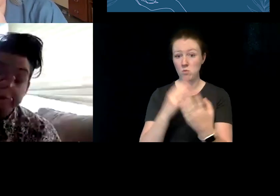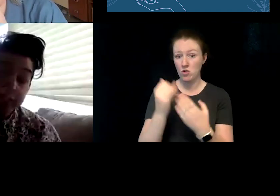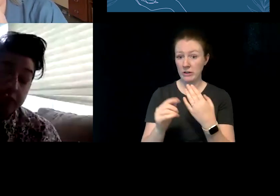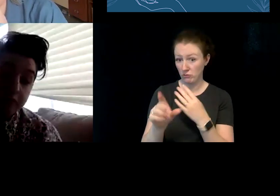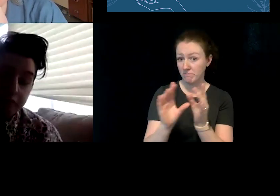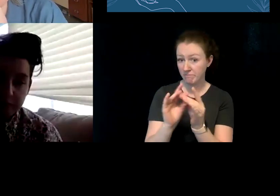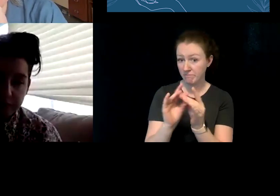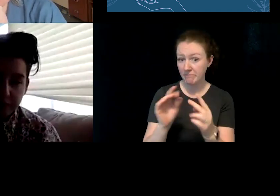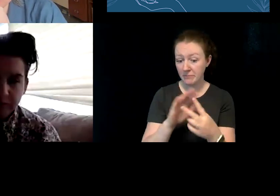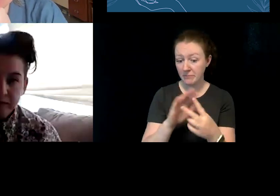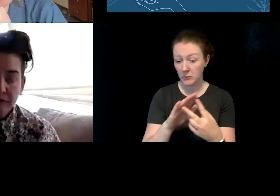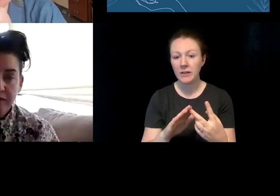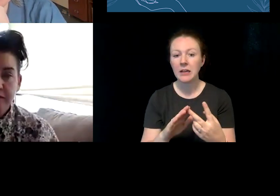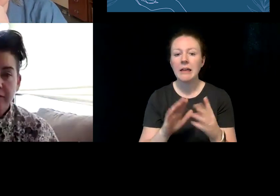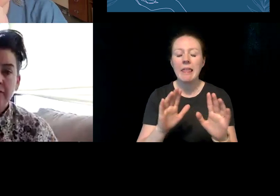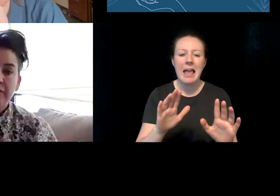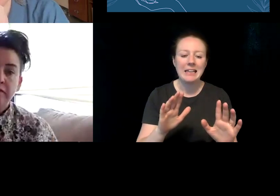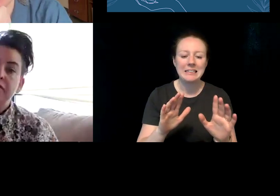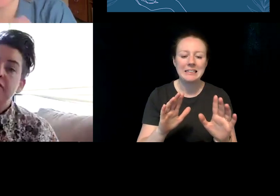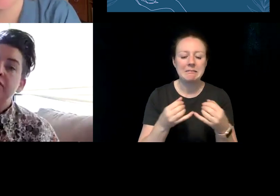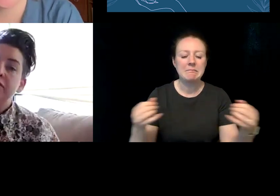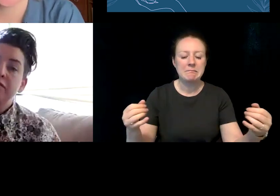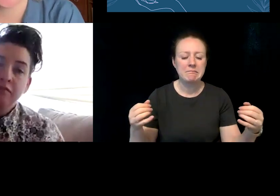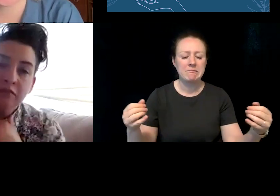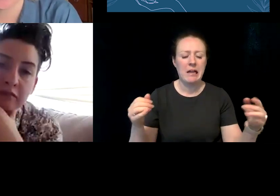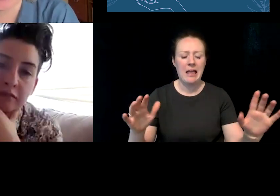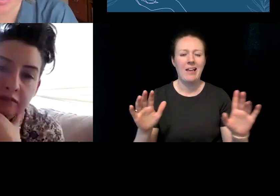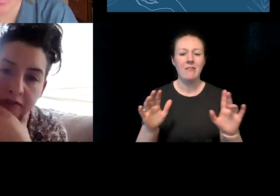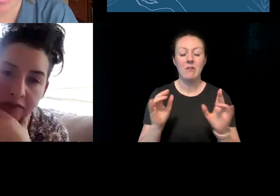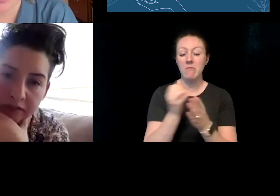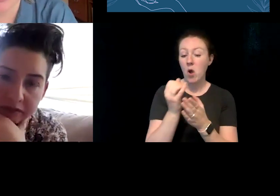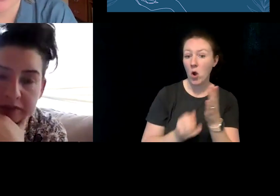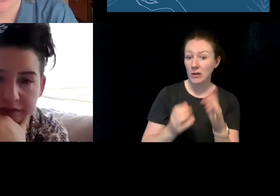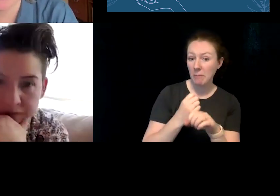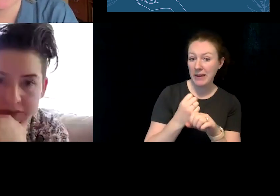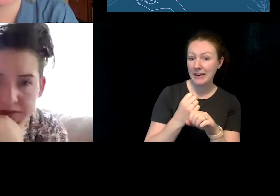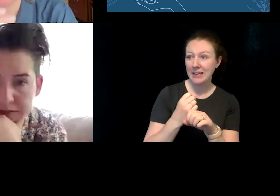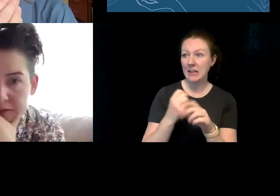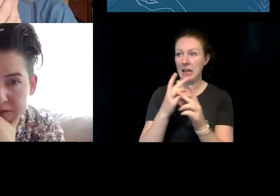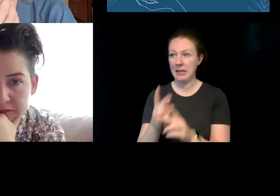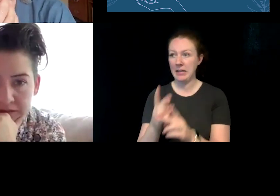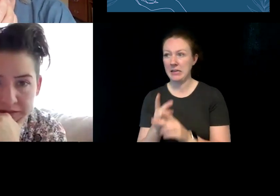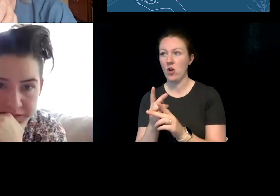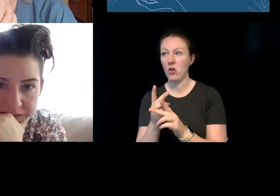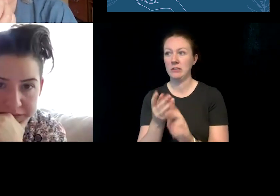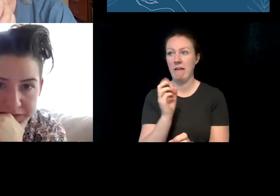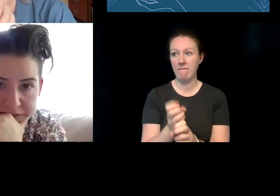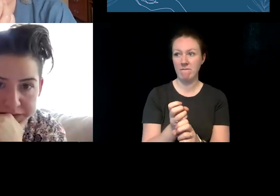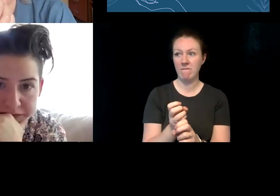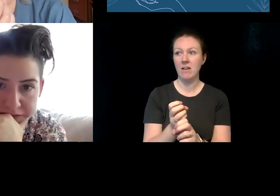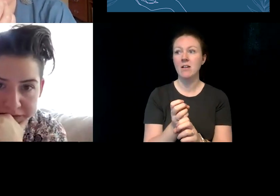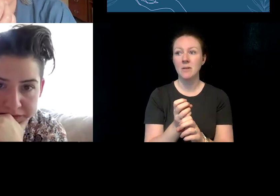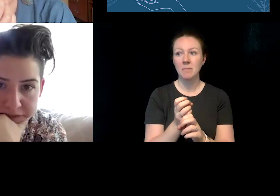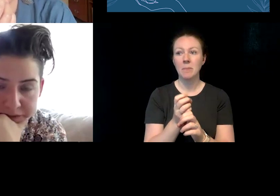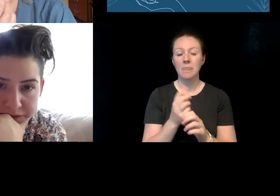of thin line or the blurry line between art making and caretaking in that respect. Because I think,